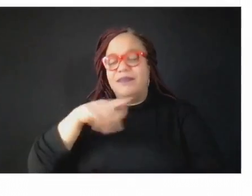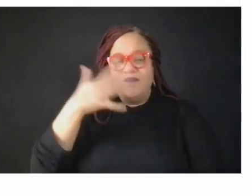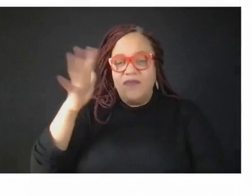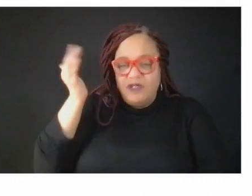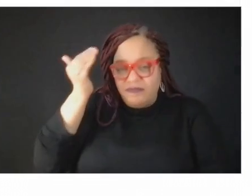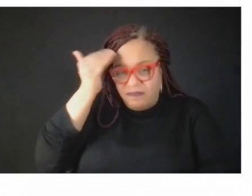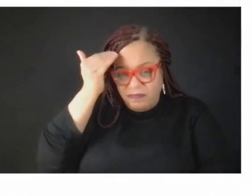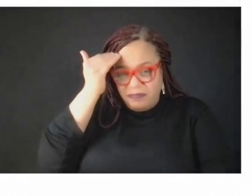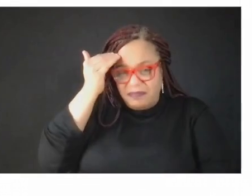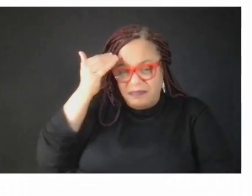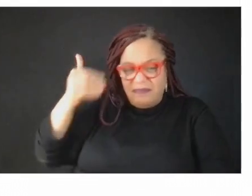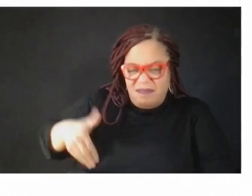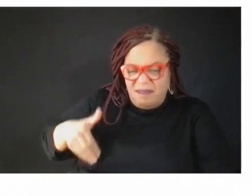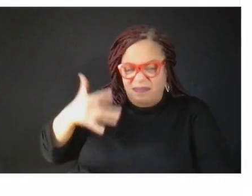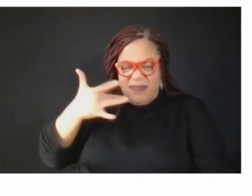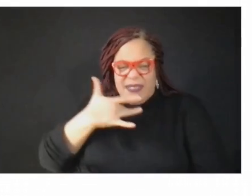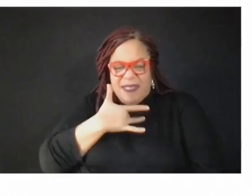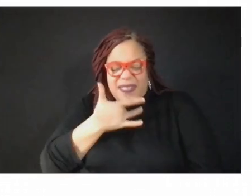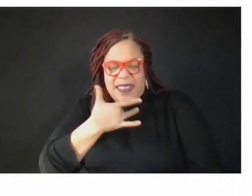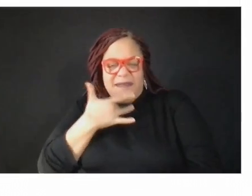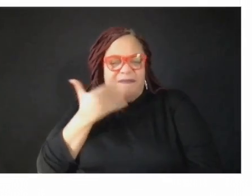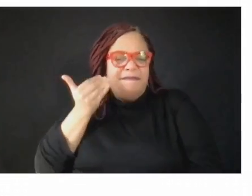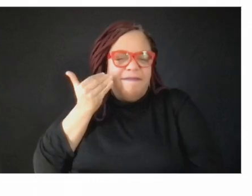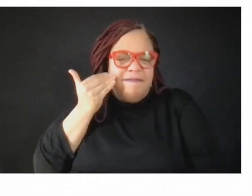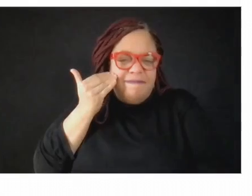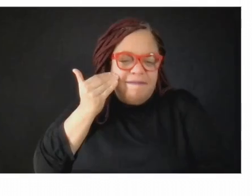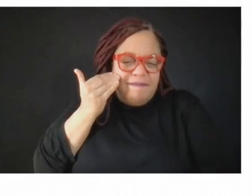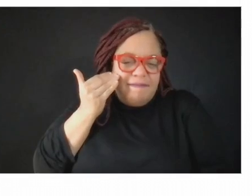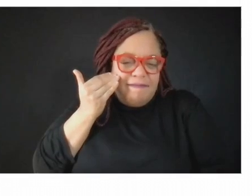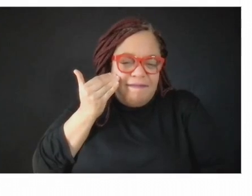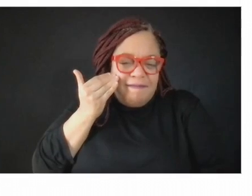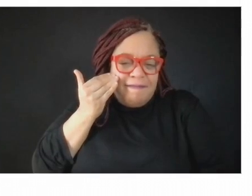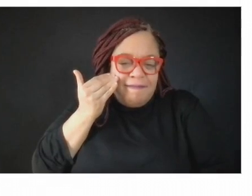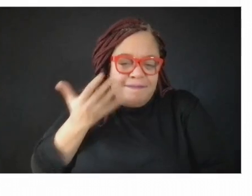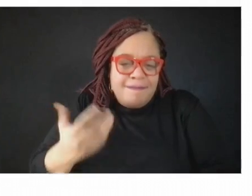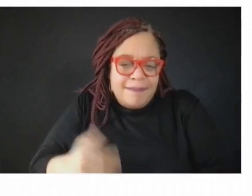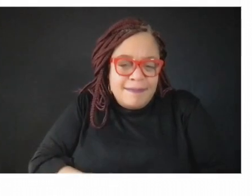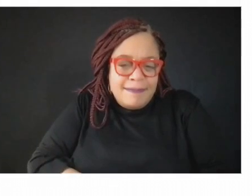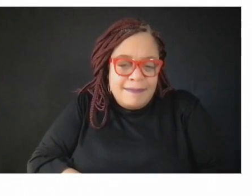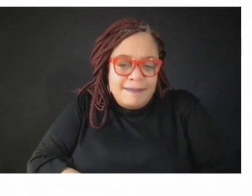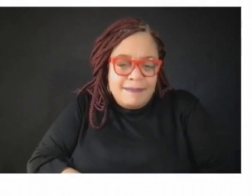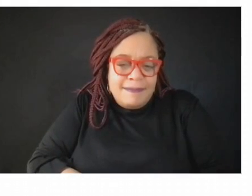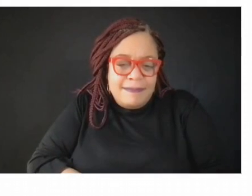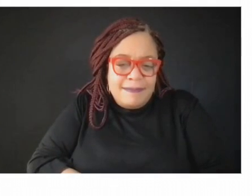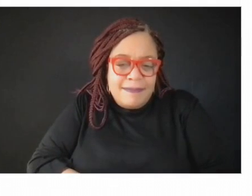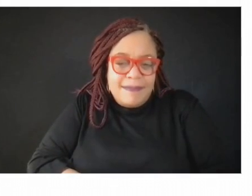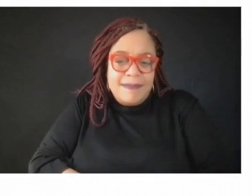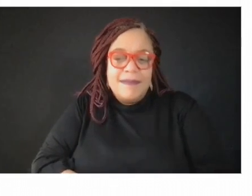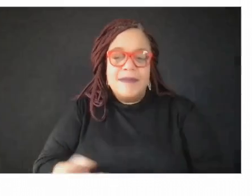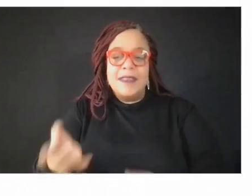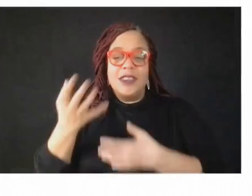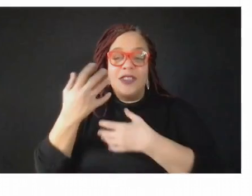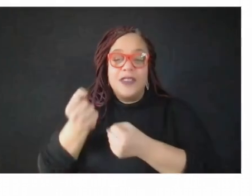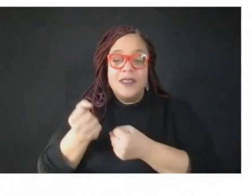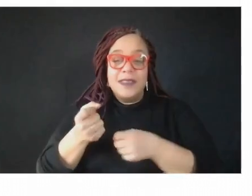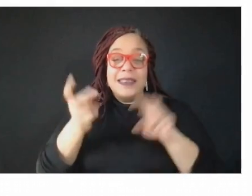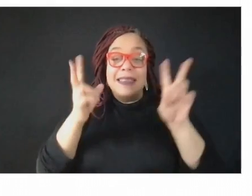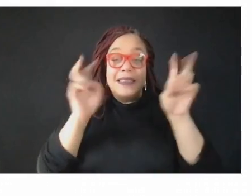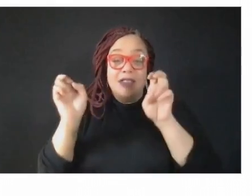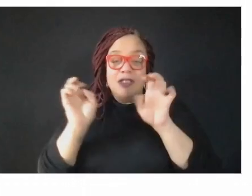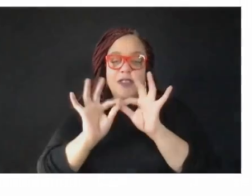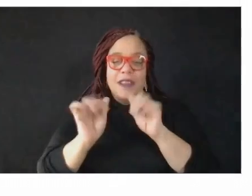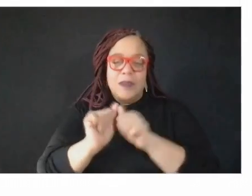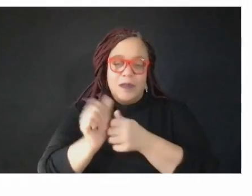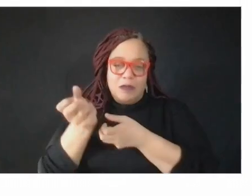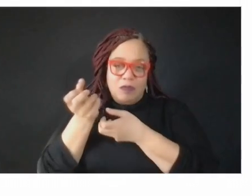that, issues related to trust, mistrust, and even you could argue disinformation,